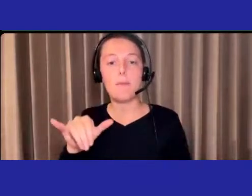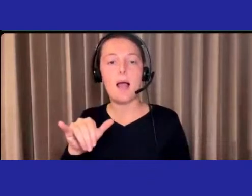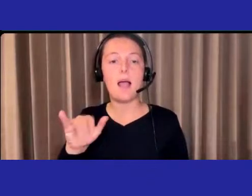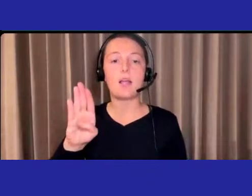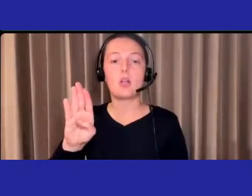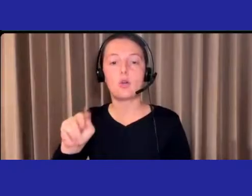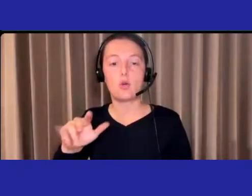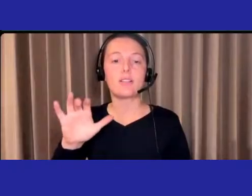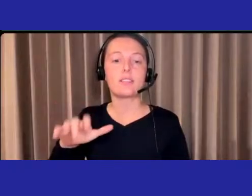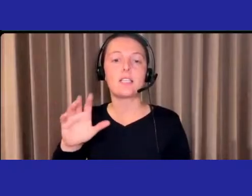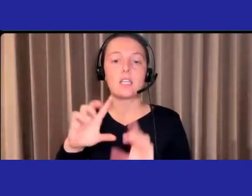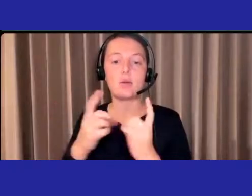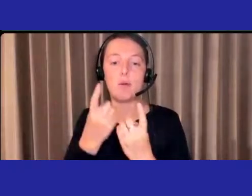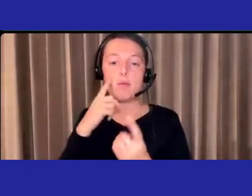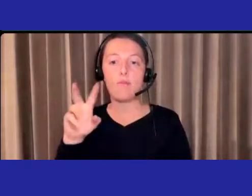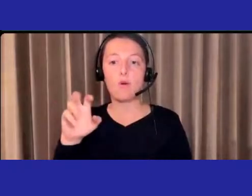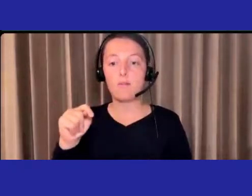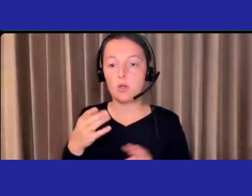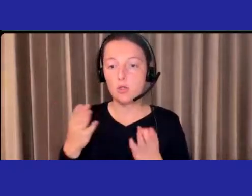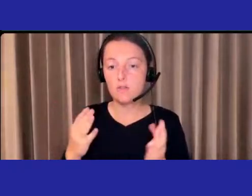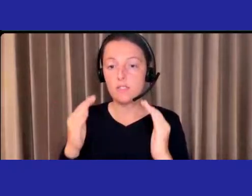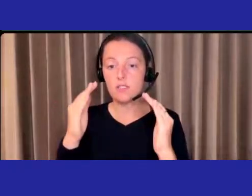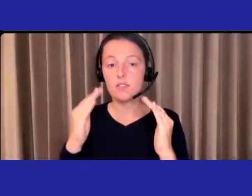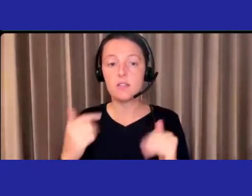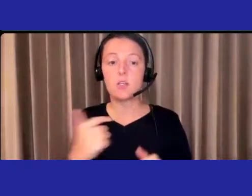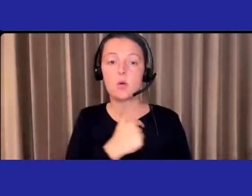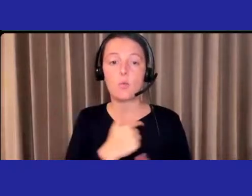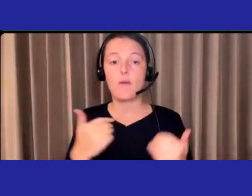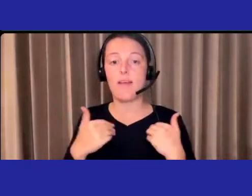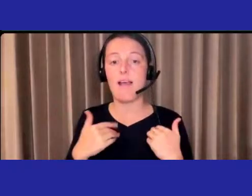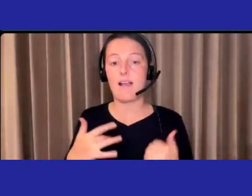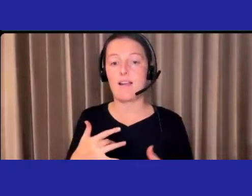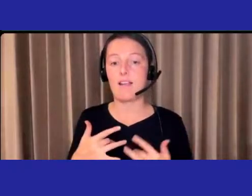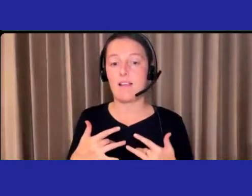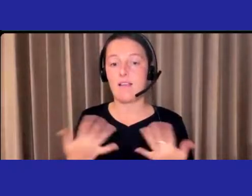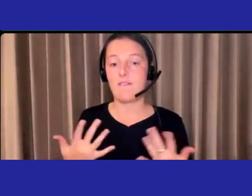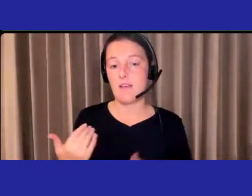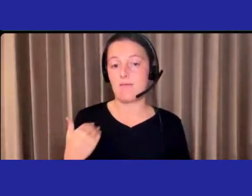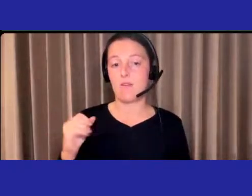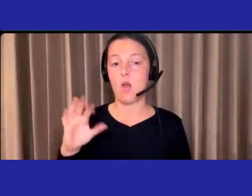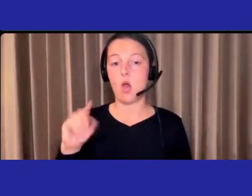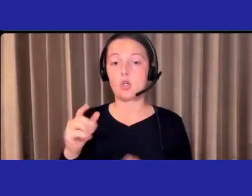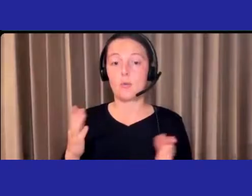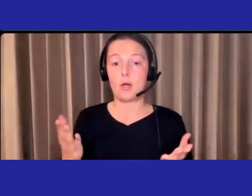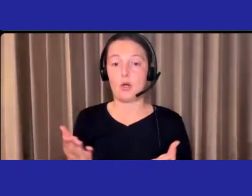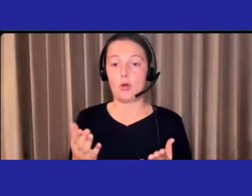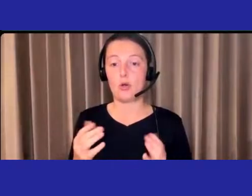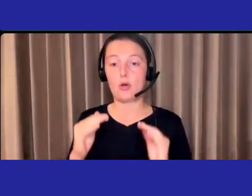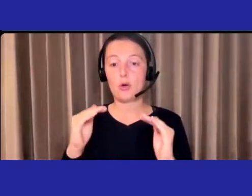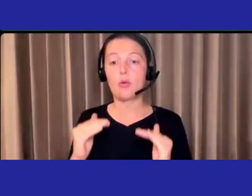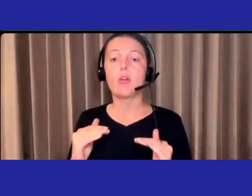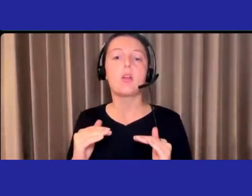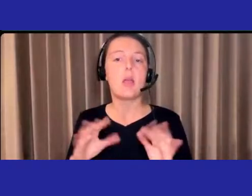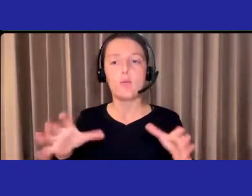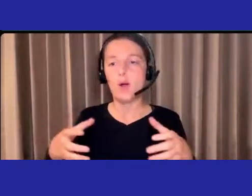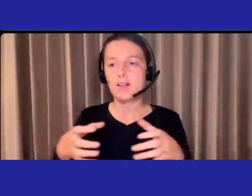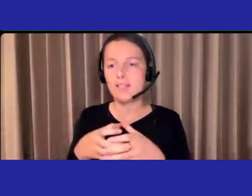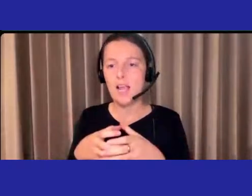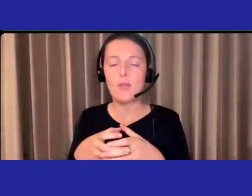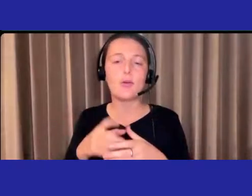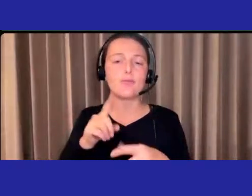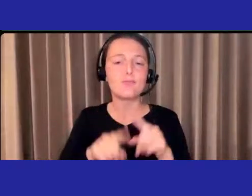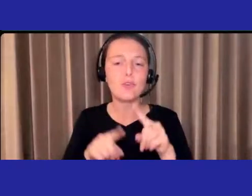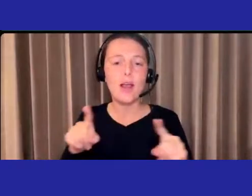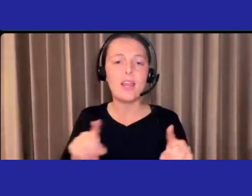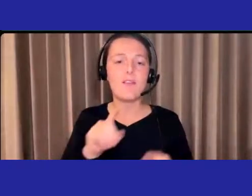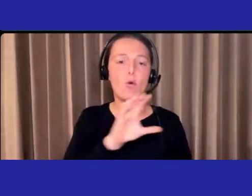October 22nd here at 50 Water Street. This brought together a variety of veteran organizations, services, and information, as